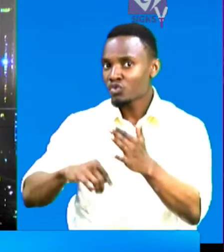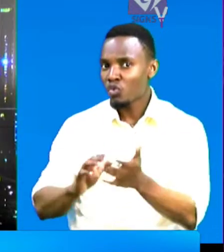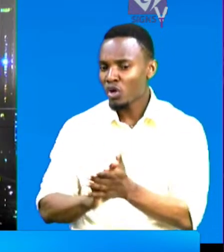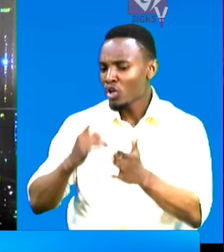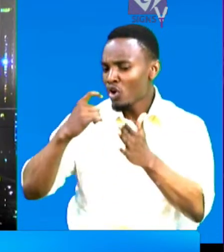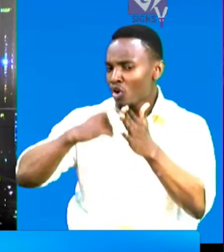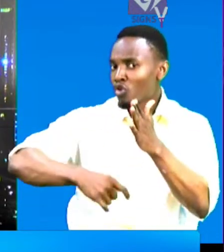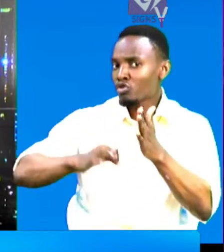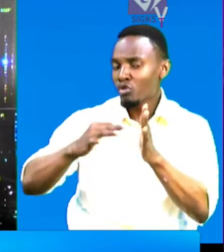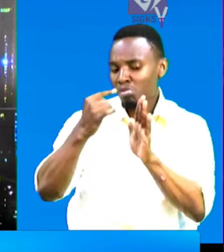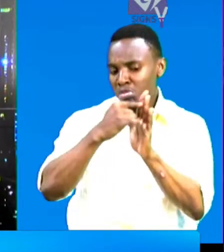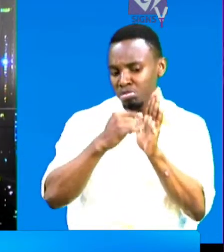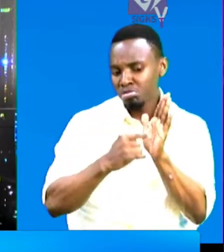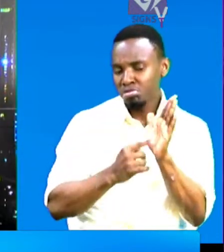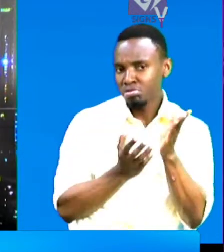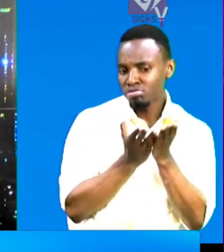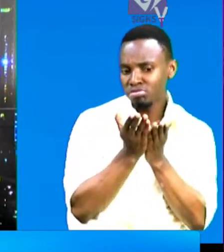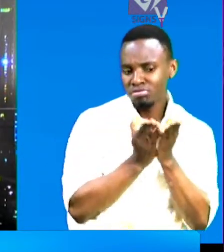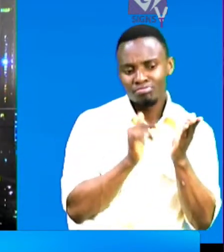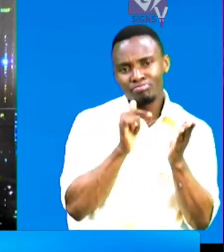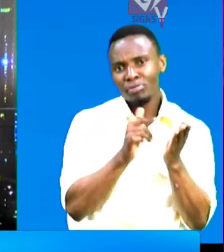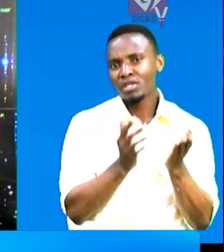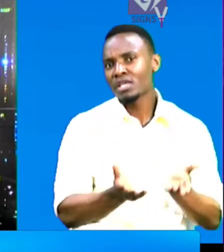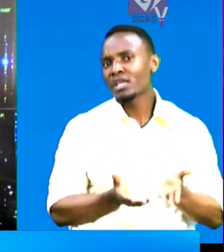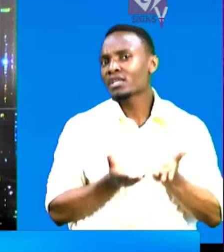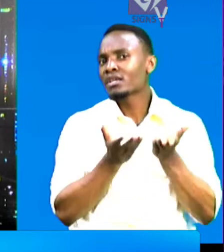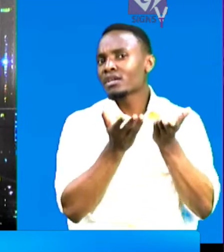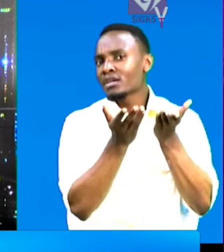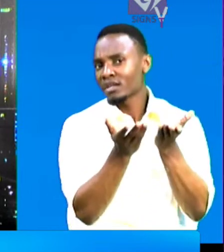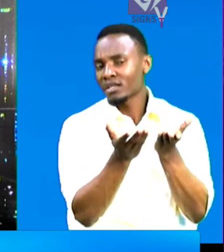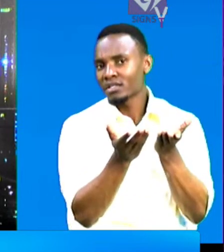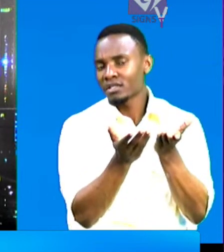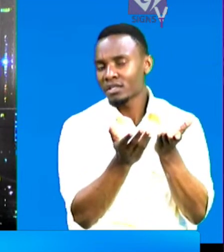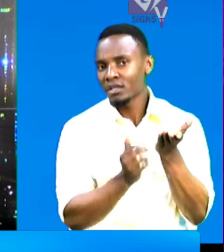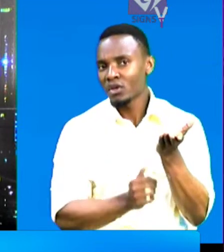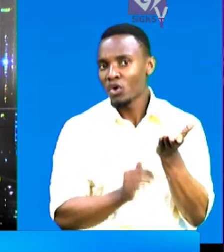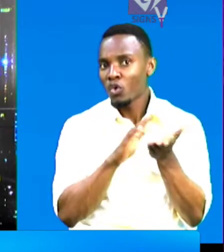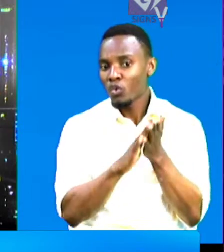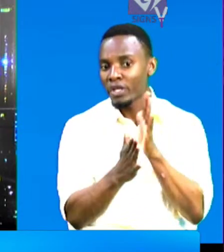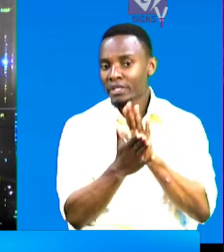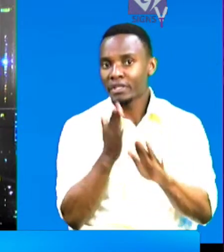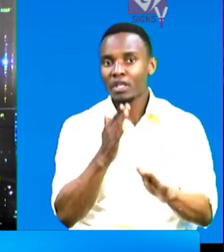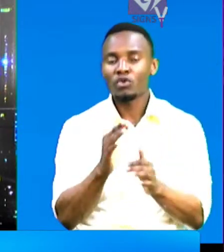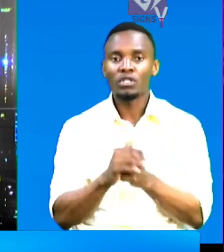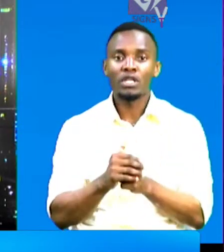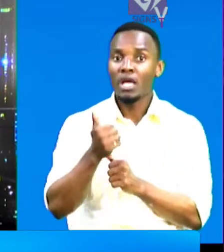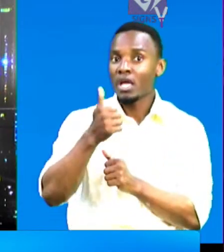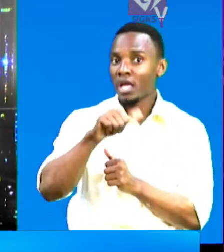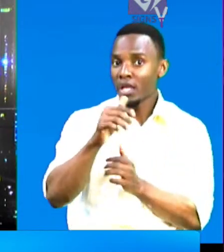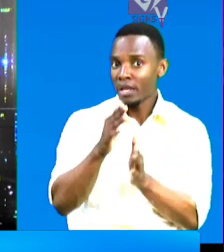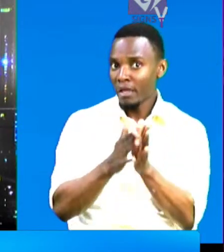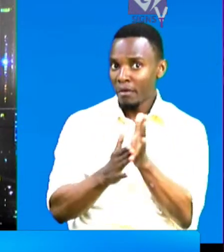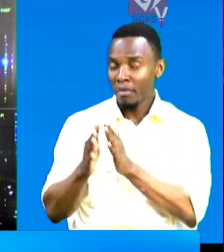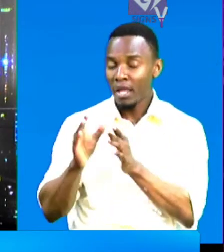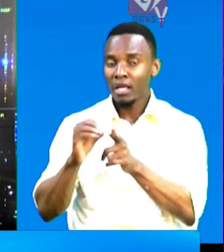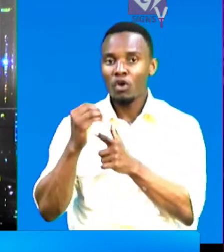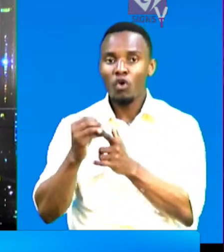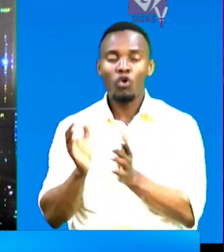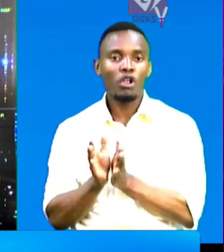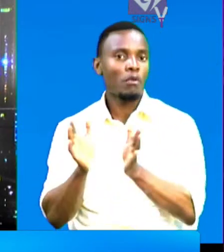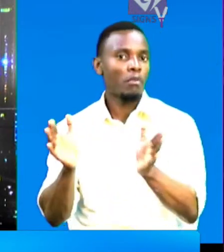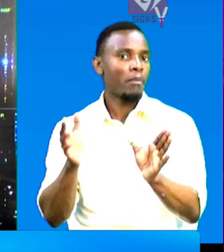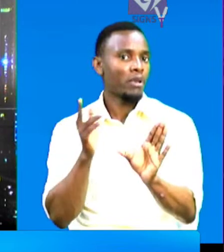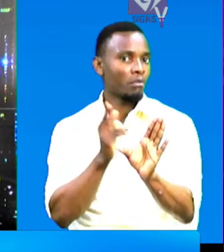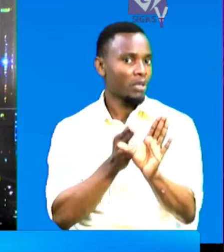the listed services was increased arbitrarily without any formula or public